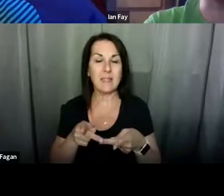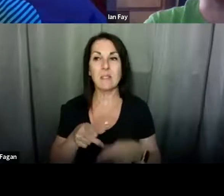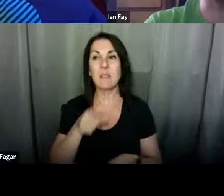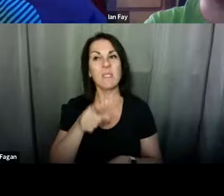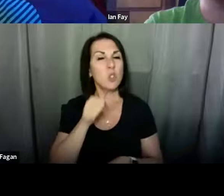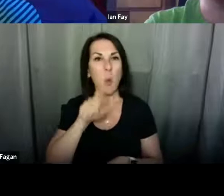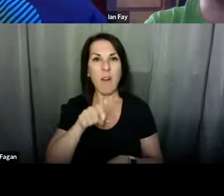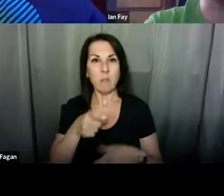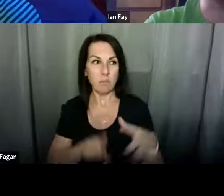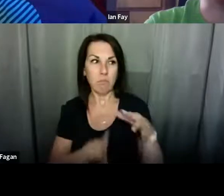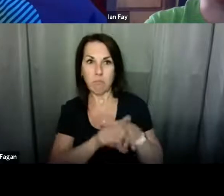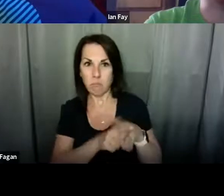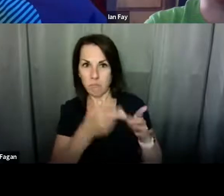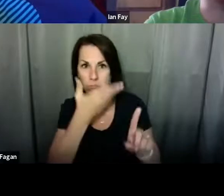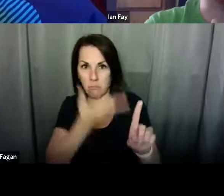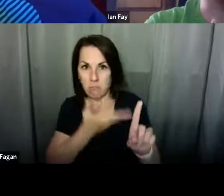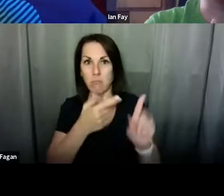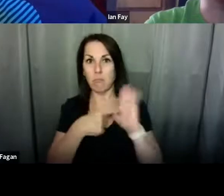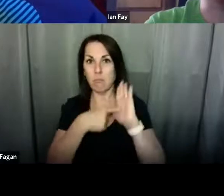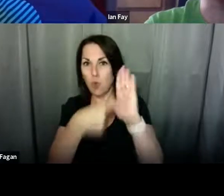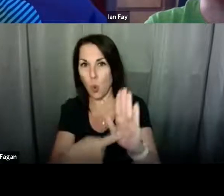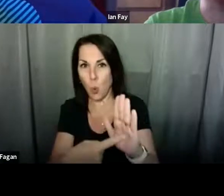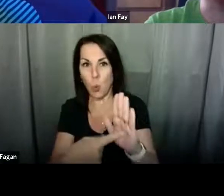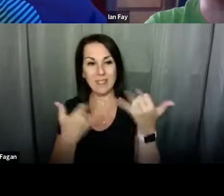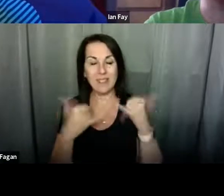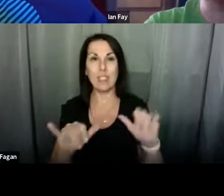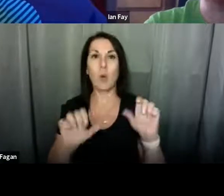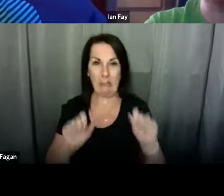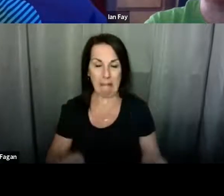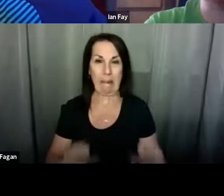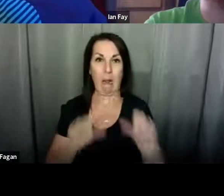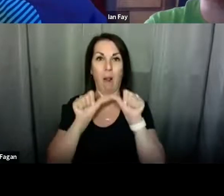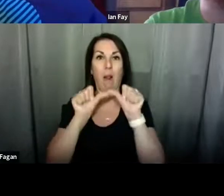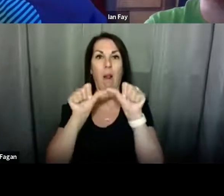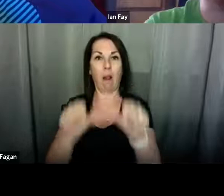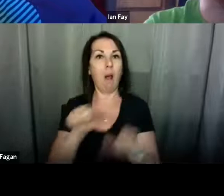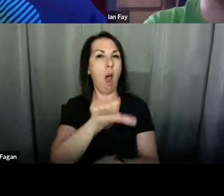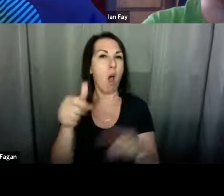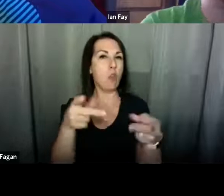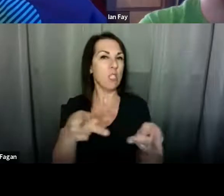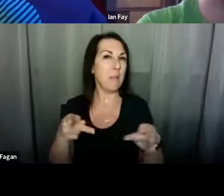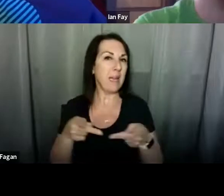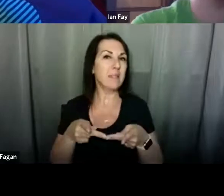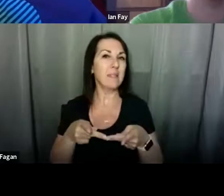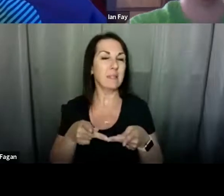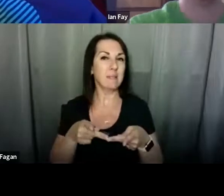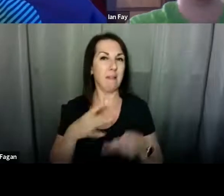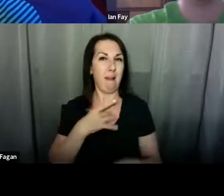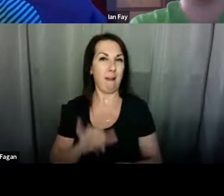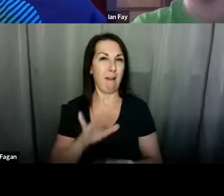having to be there to, like, present it. It can still, like, live on in other spaces. So yeah, I like that. That's great.